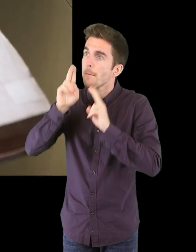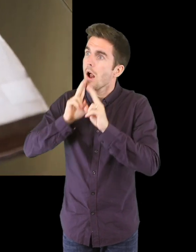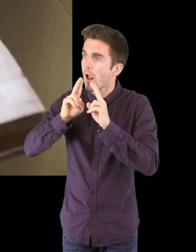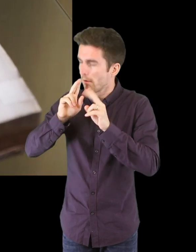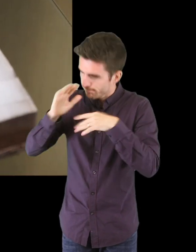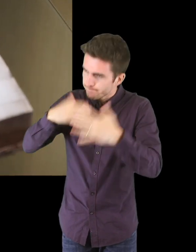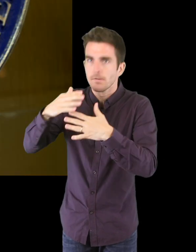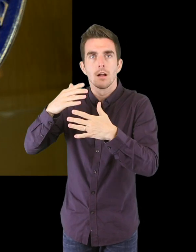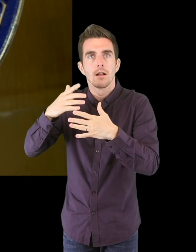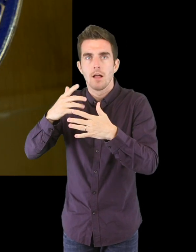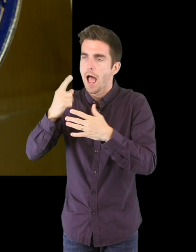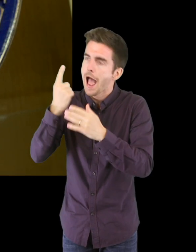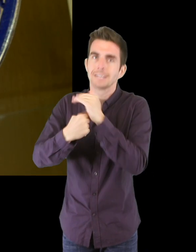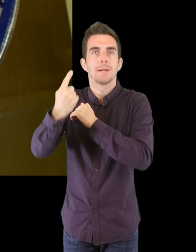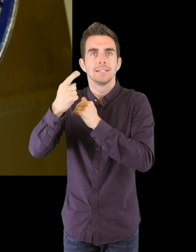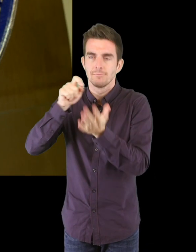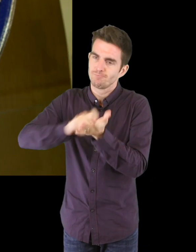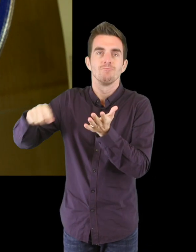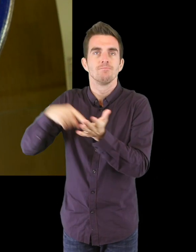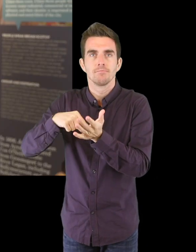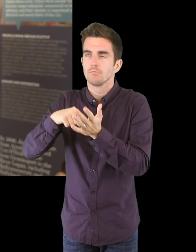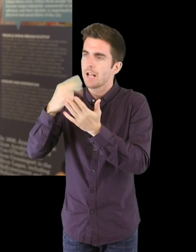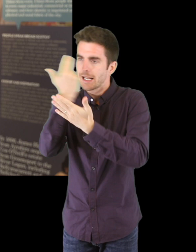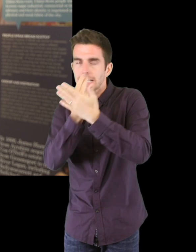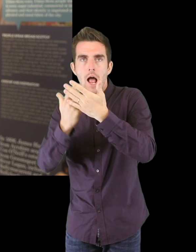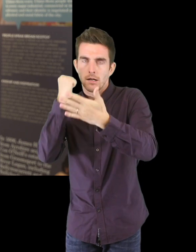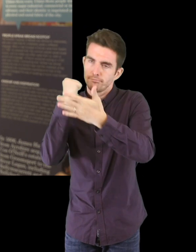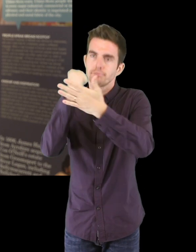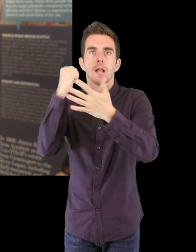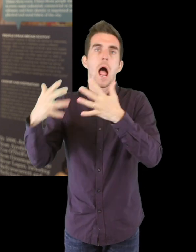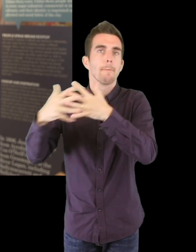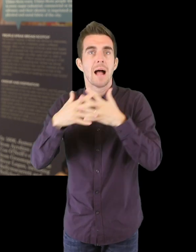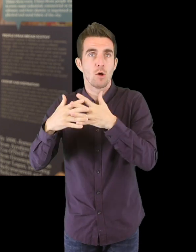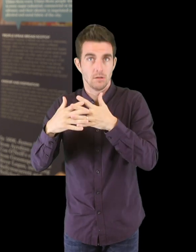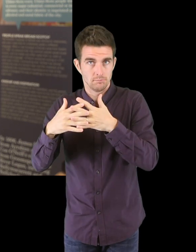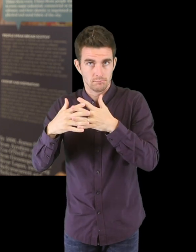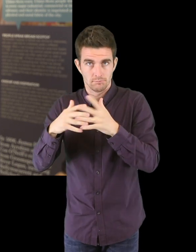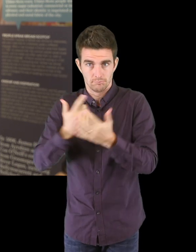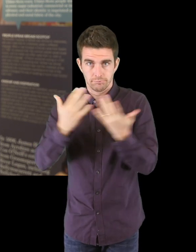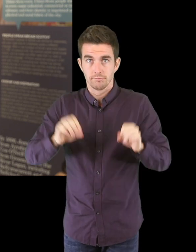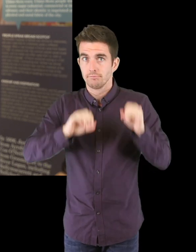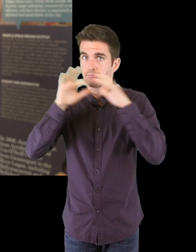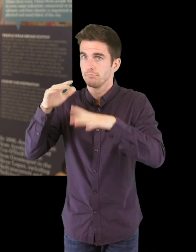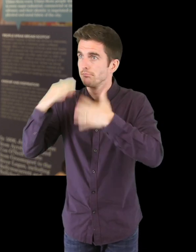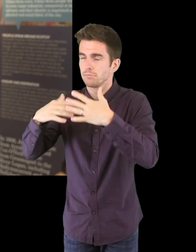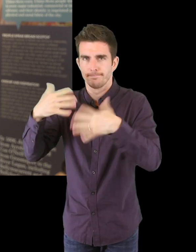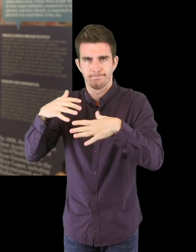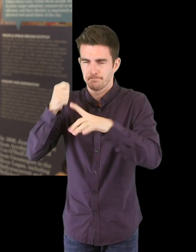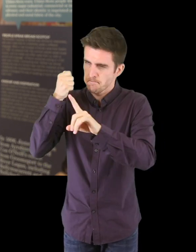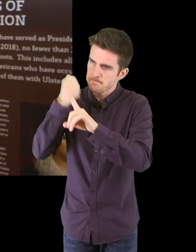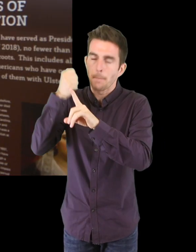or designed the Great Seal of the United States. Descendants of those who left Ulster shores played a large part in